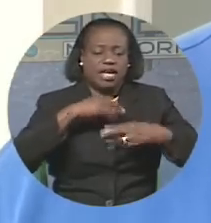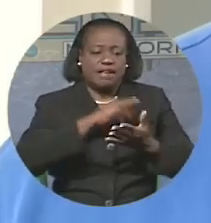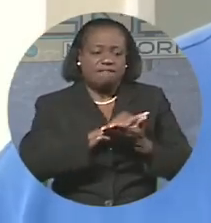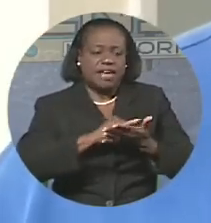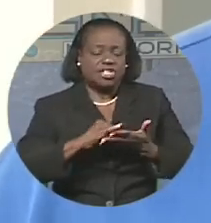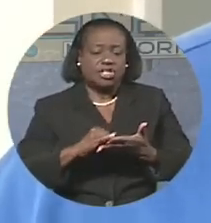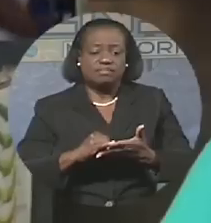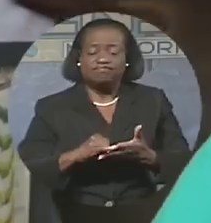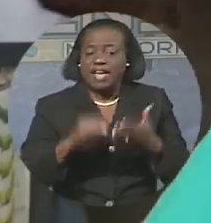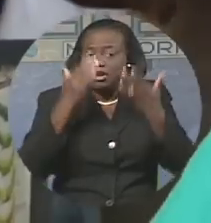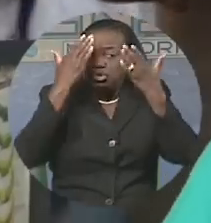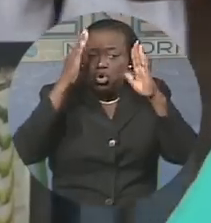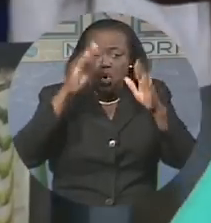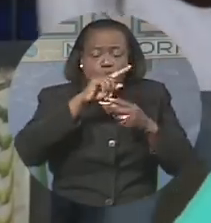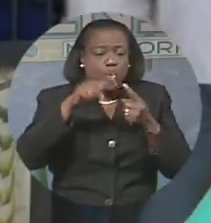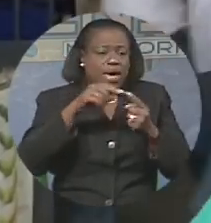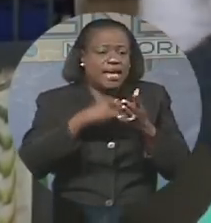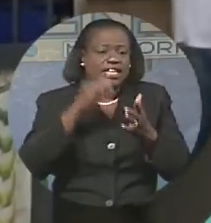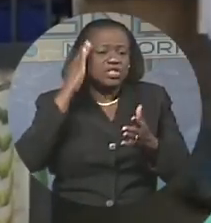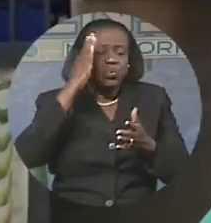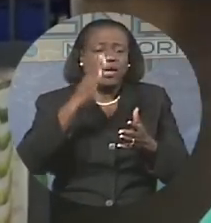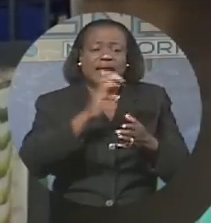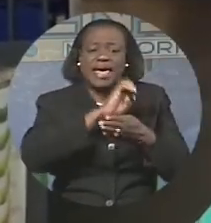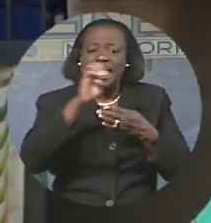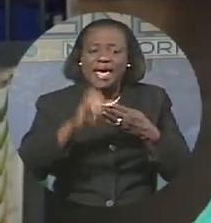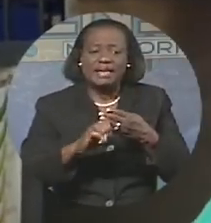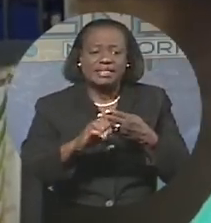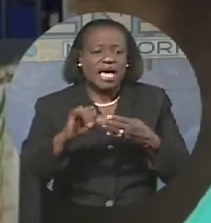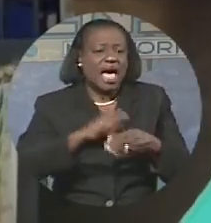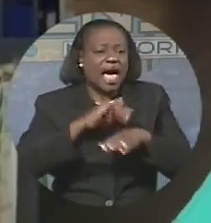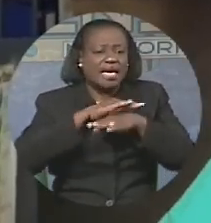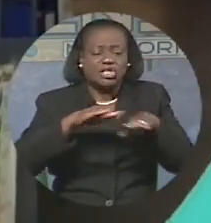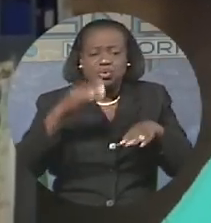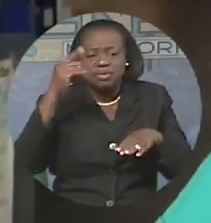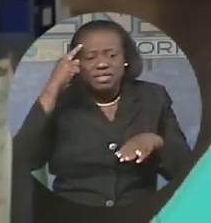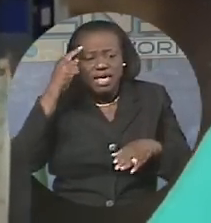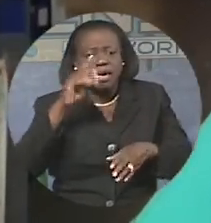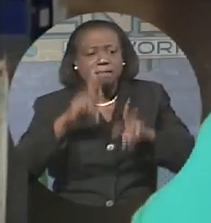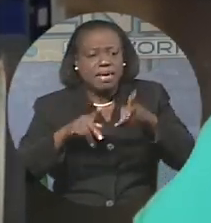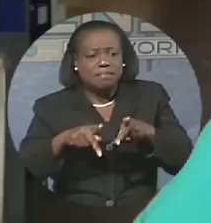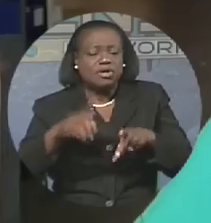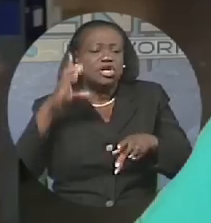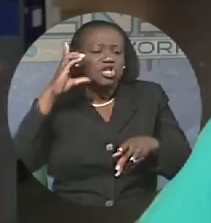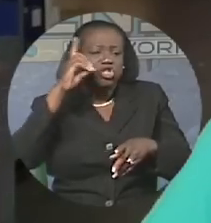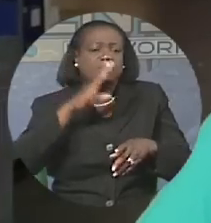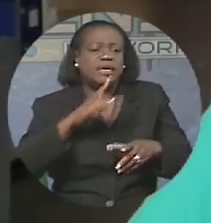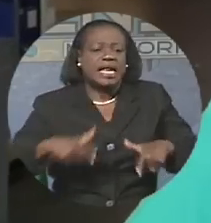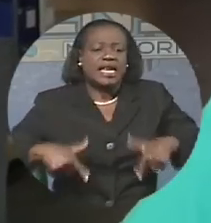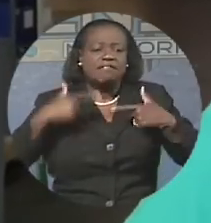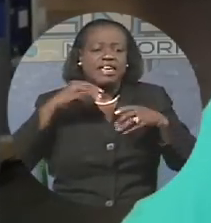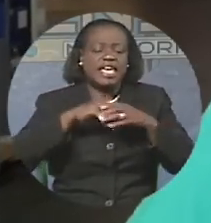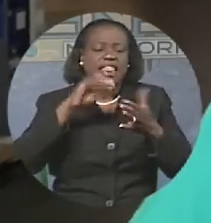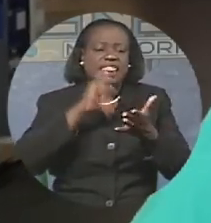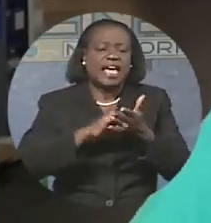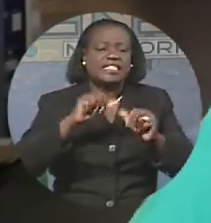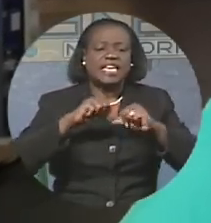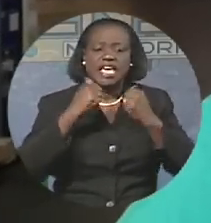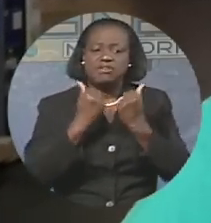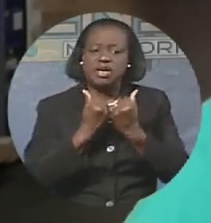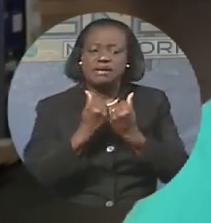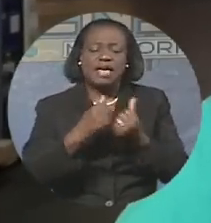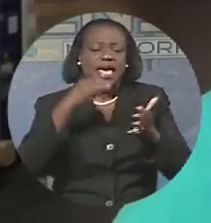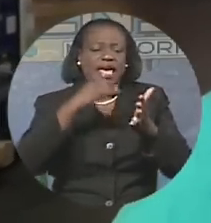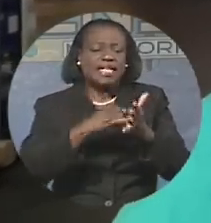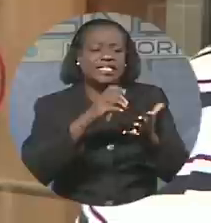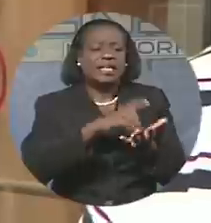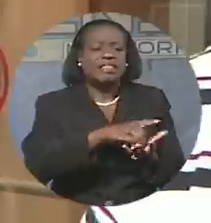don't know when it's going to end, you know. I really don't think people should be living in that area. That's how I feel. But it's the dump. And I don't think there's nothing much they could